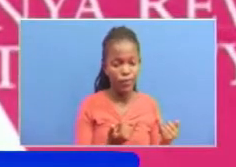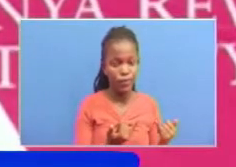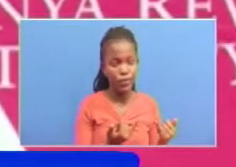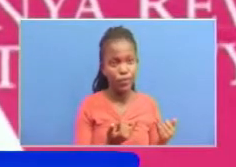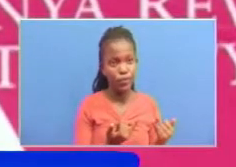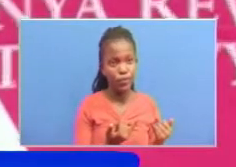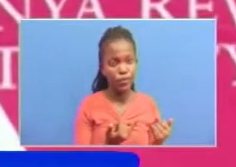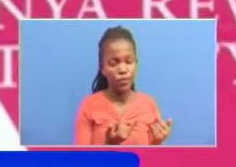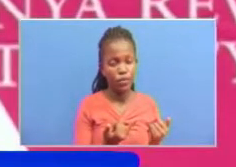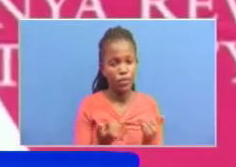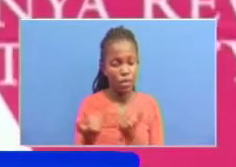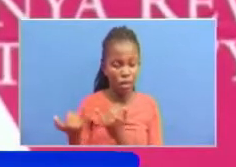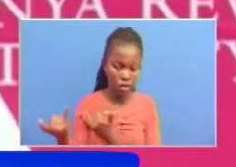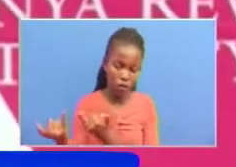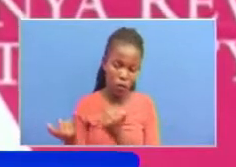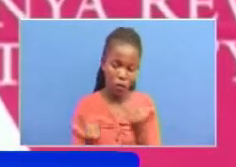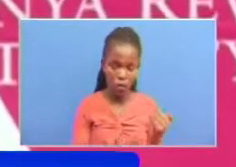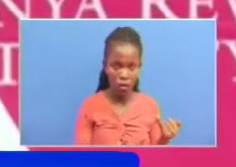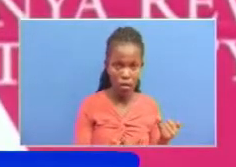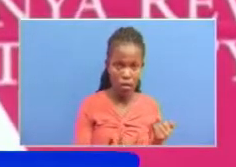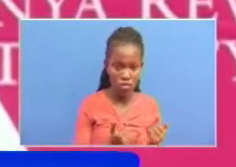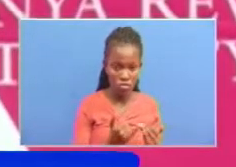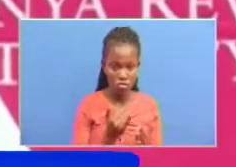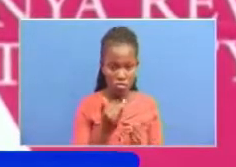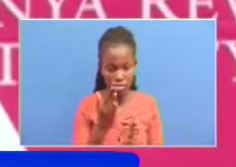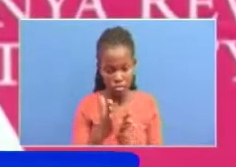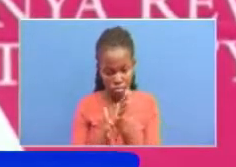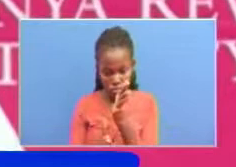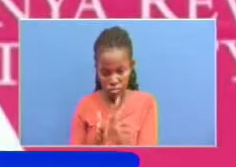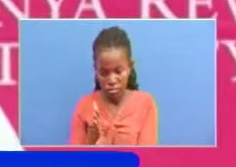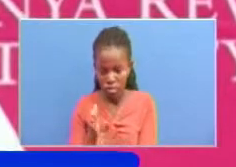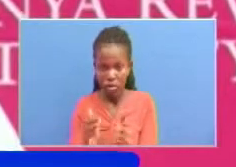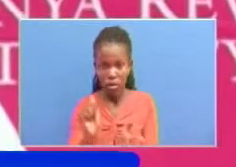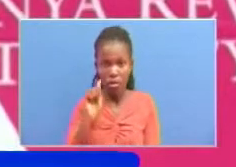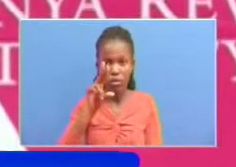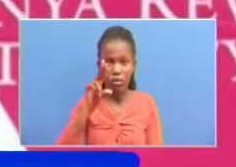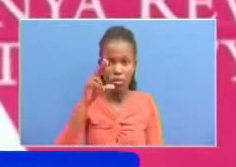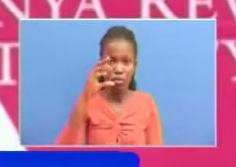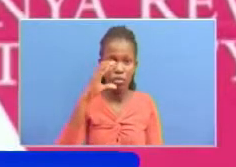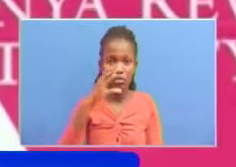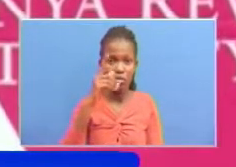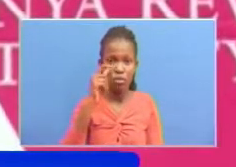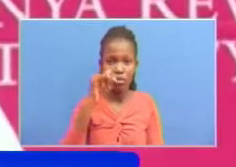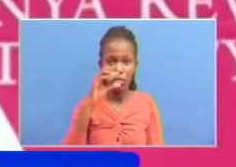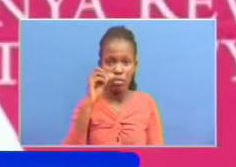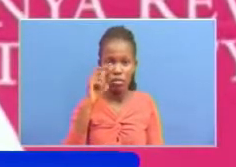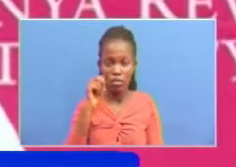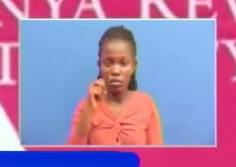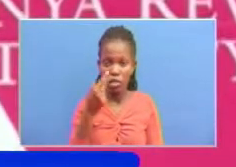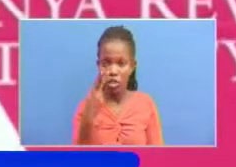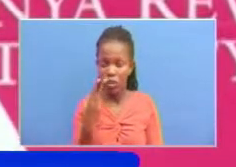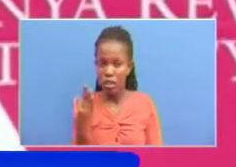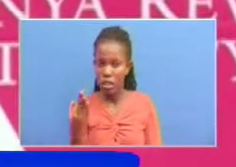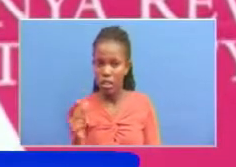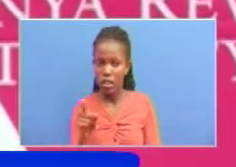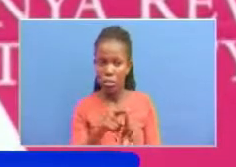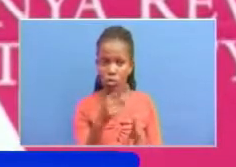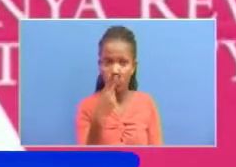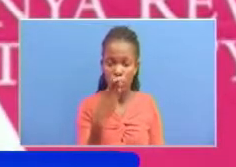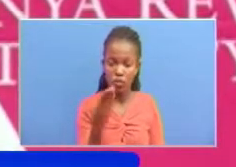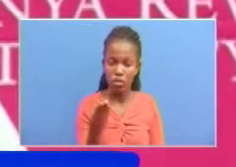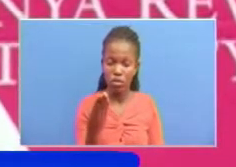to attend the proceedings of the auction on 23rd and